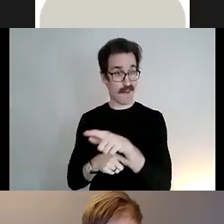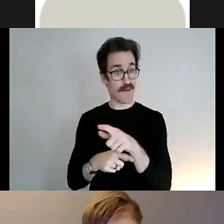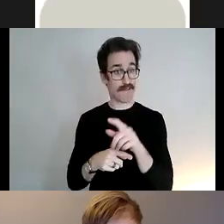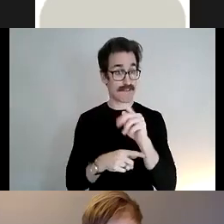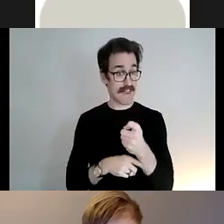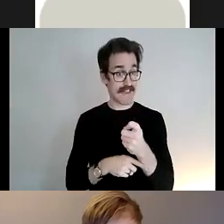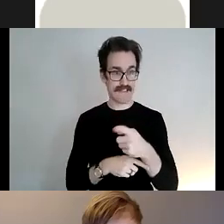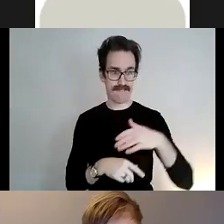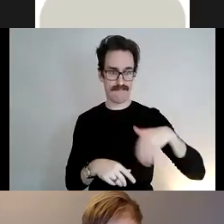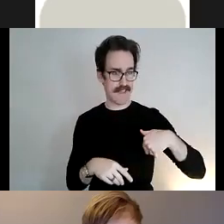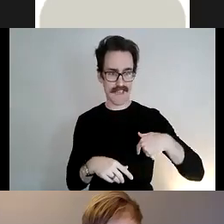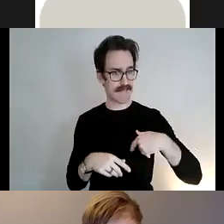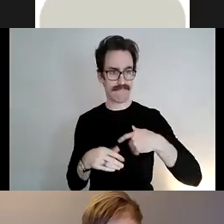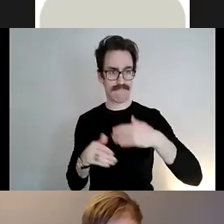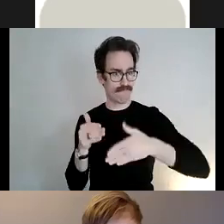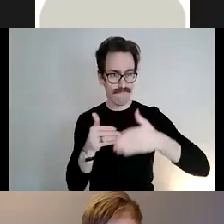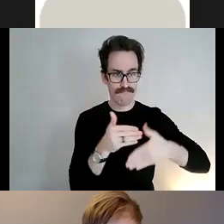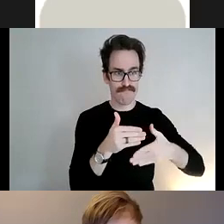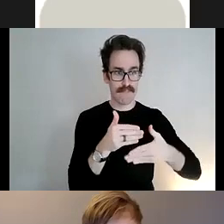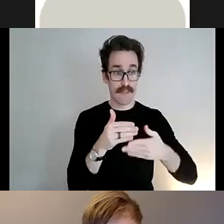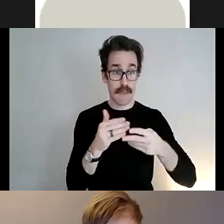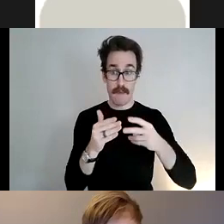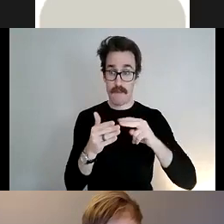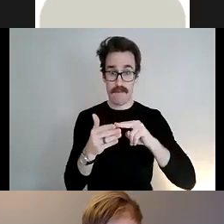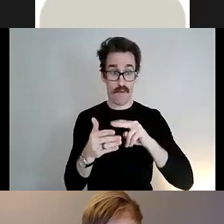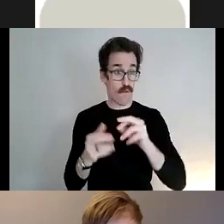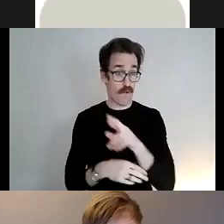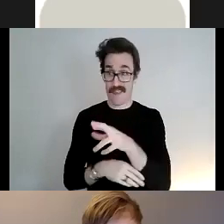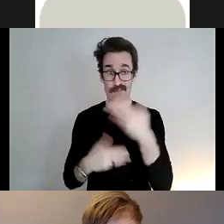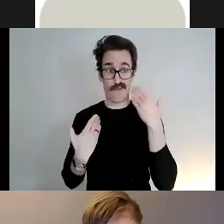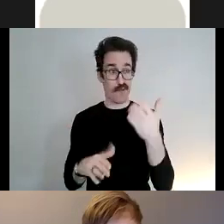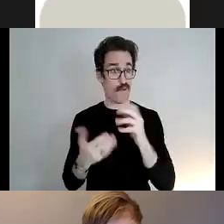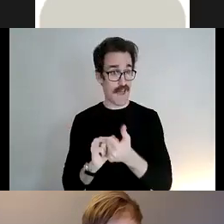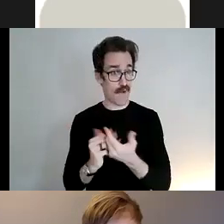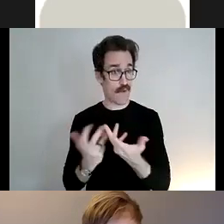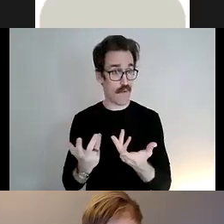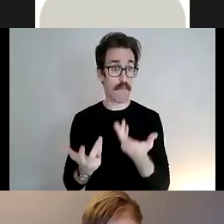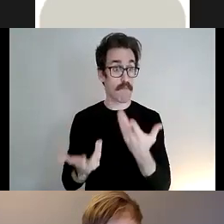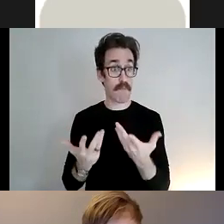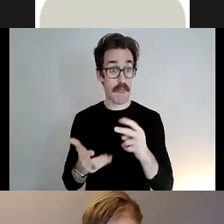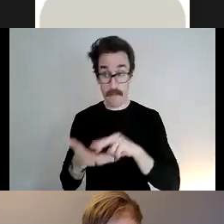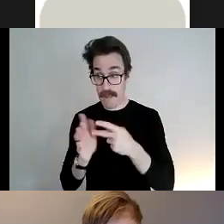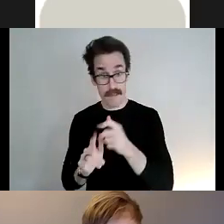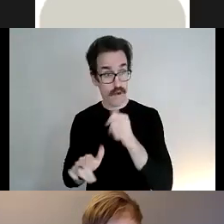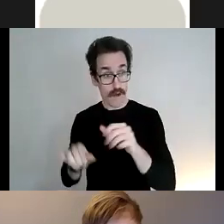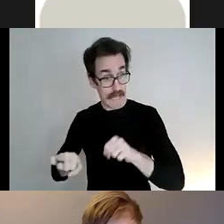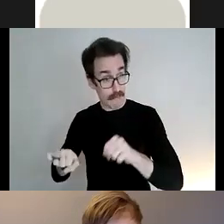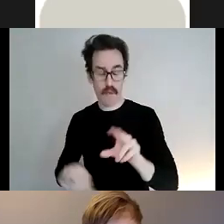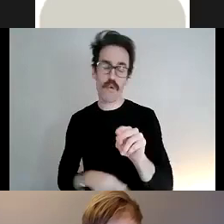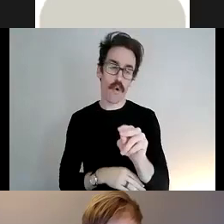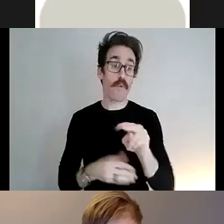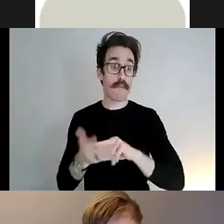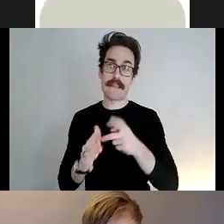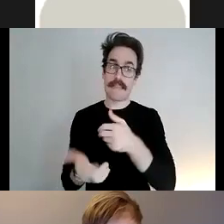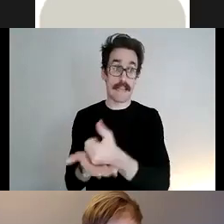can't afford it or don't know how, doesn't necessarily mean that they're incapable. They just may need some help. Certainly, I don't do my own